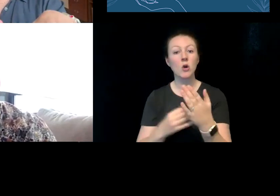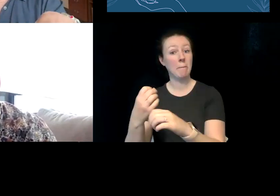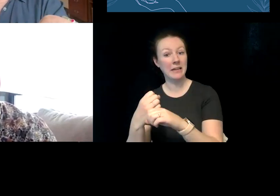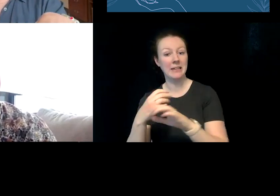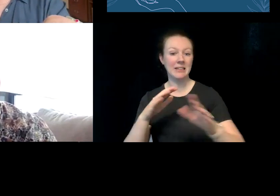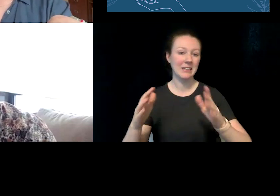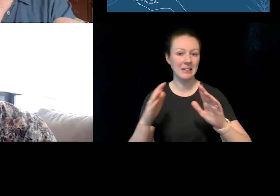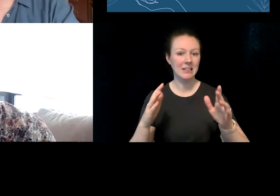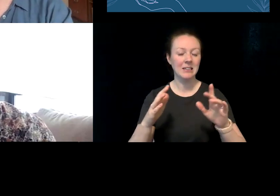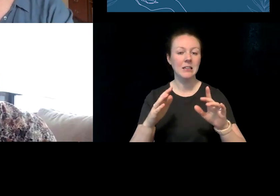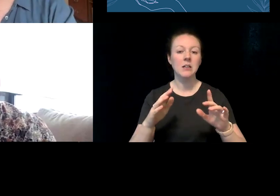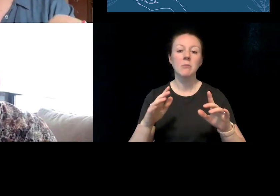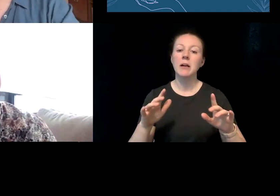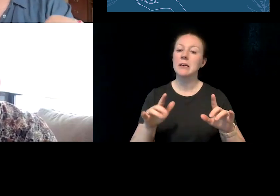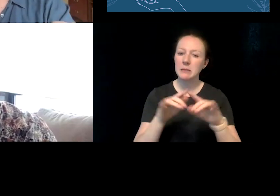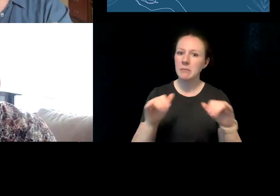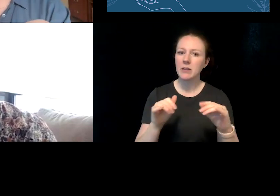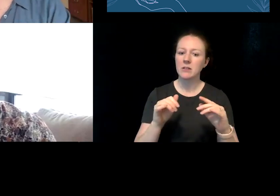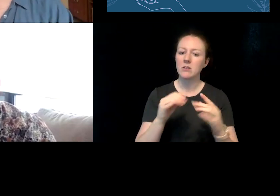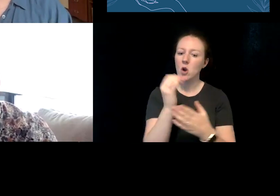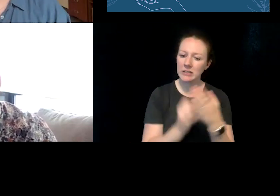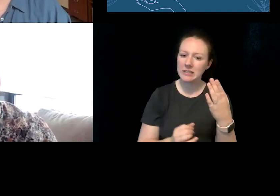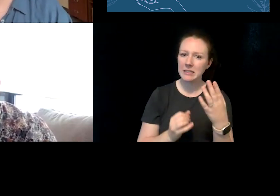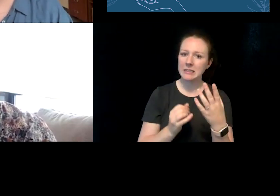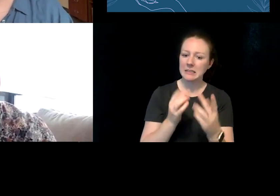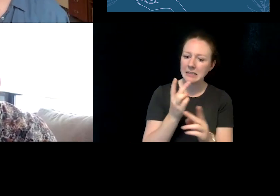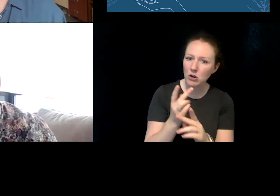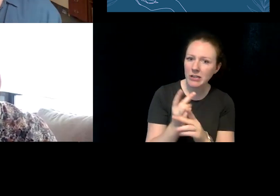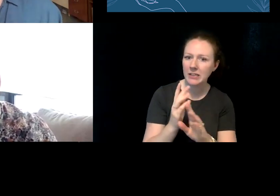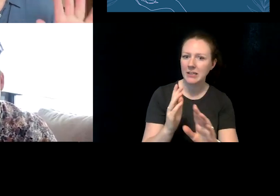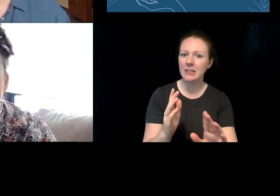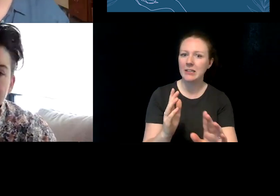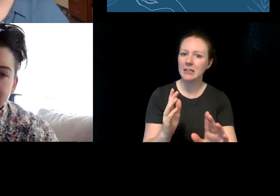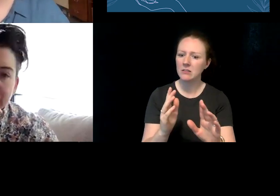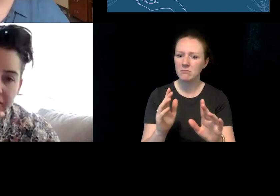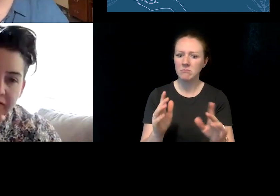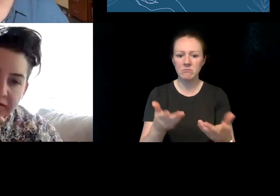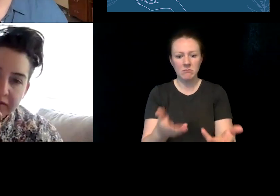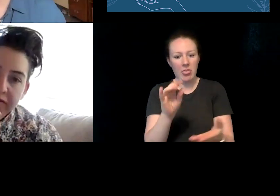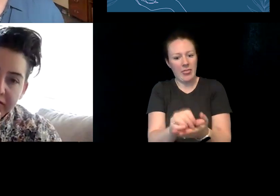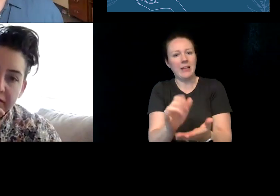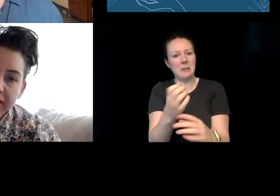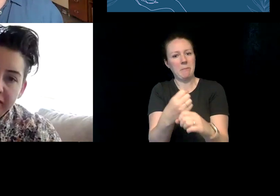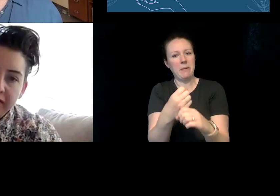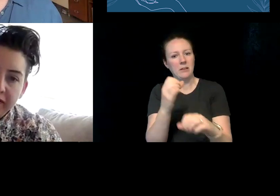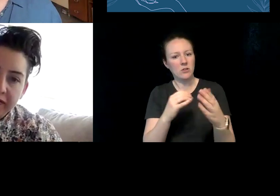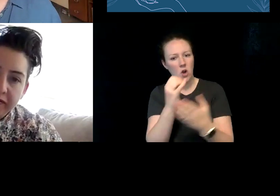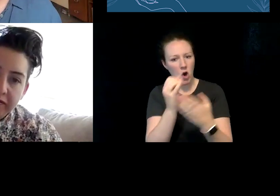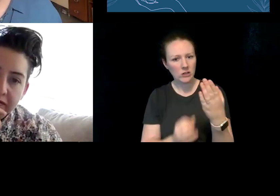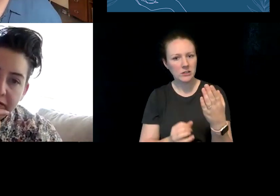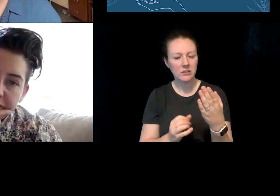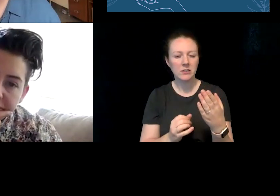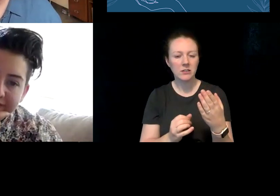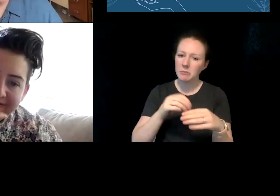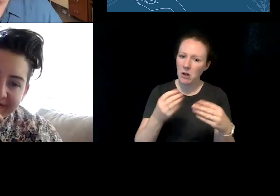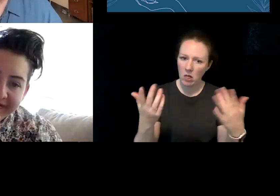artistic caretaking, which is producing, which is all of those elements, as we all well know, because we spend a lot of time doing it.